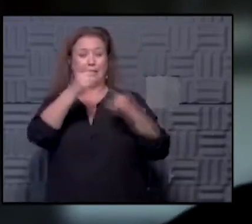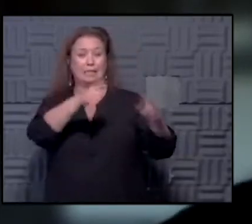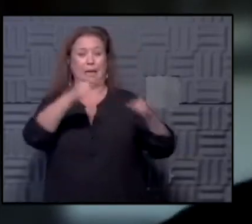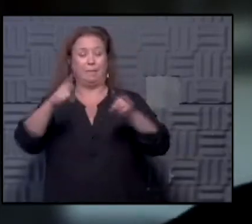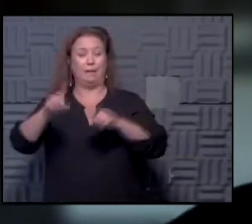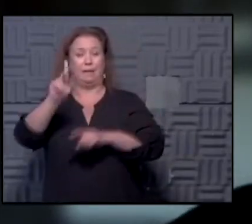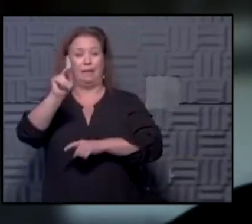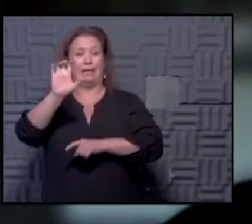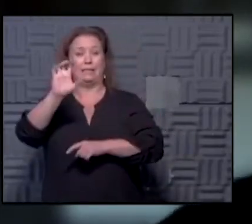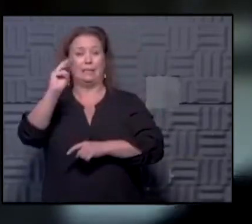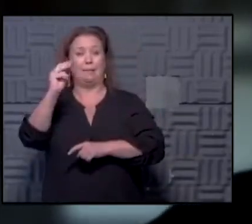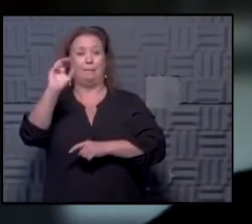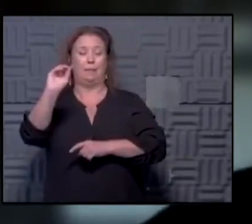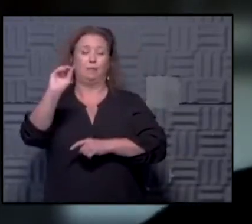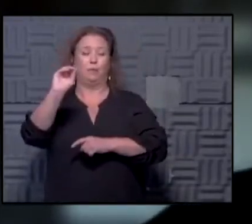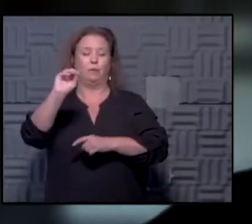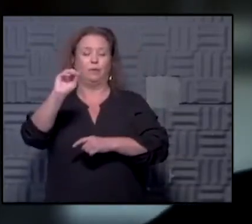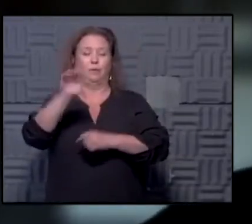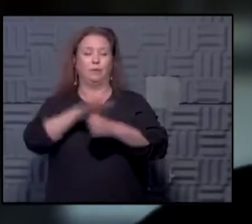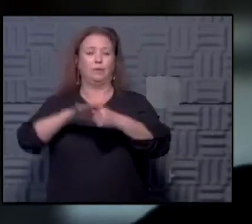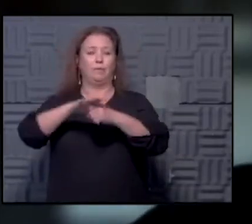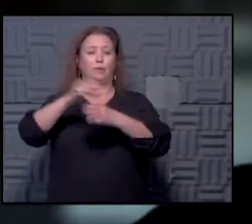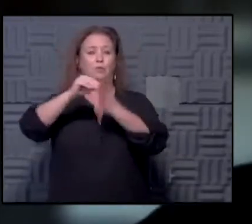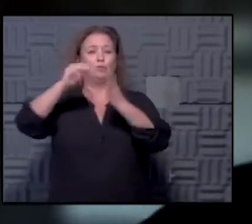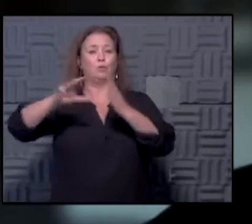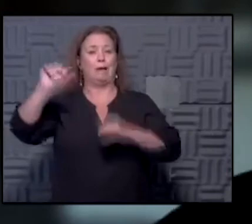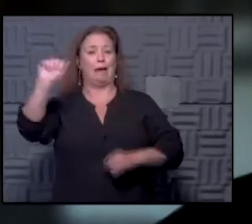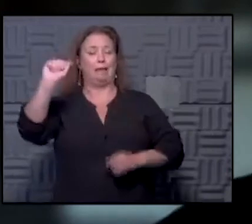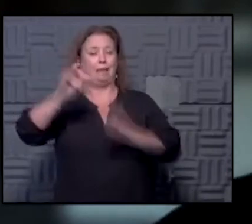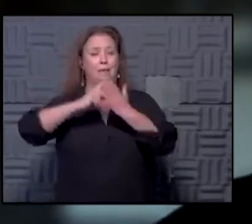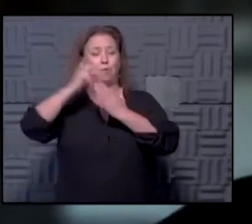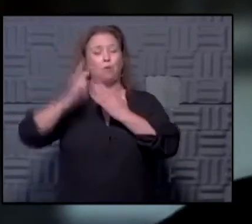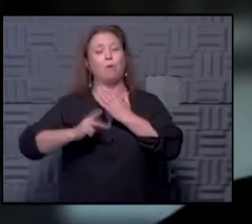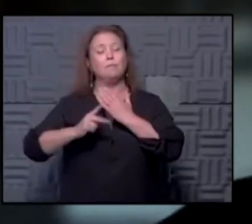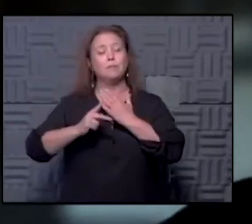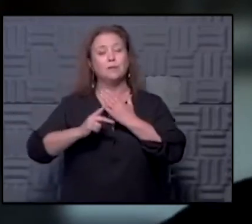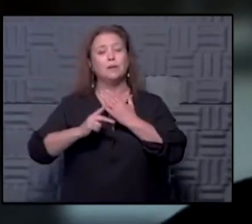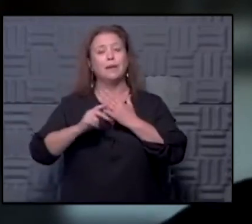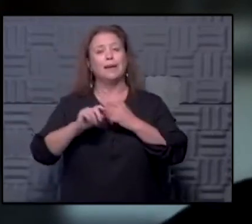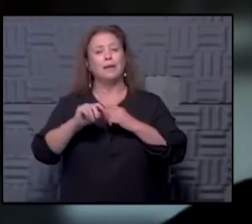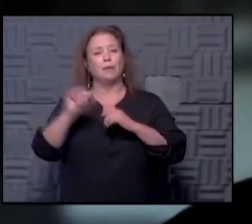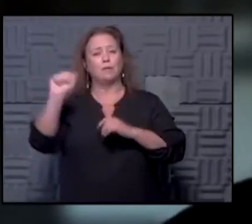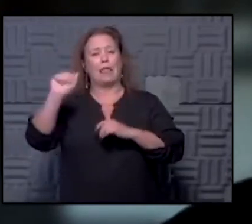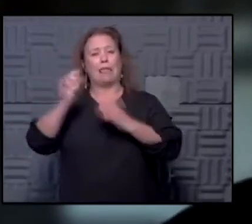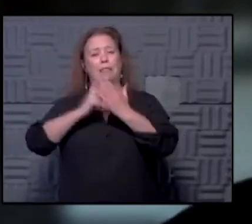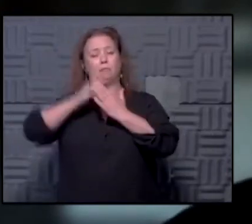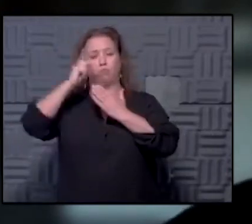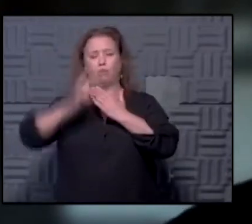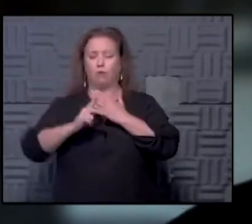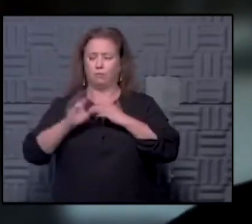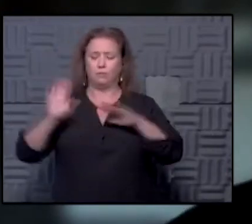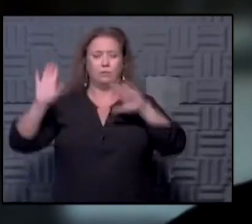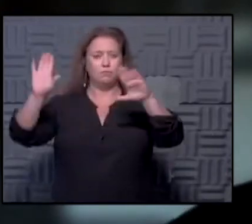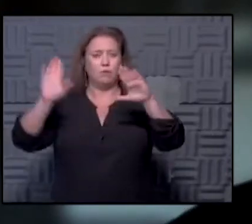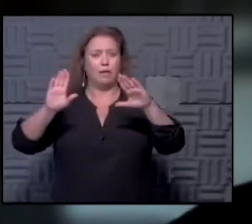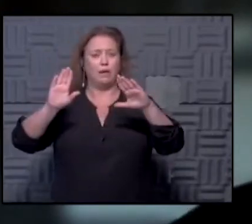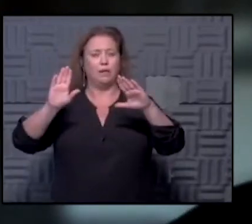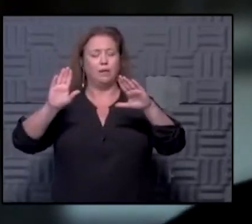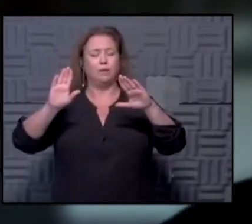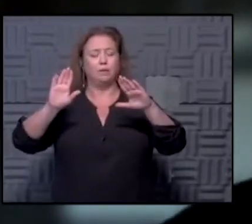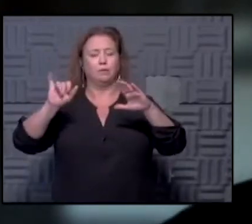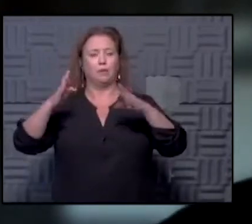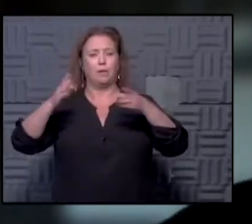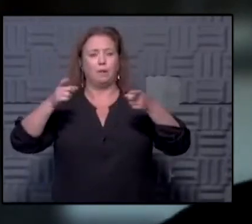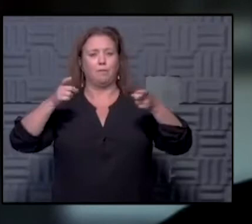KC Metro area through those student athlete programs. And, for the most part, I think those athlete programs have done a fairly good job of mitigating the